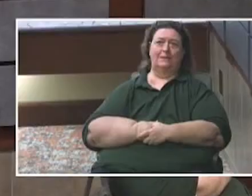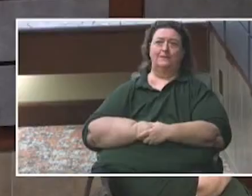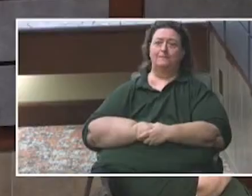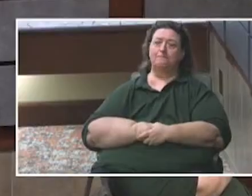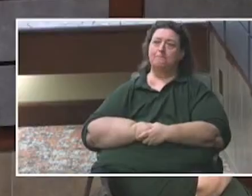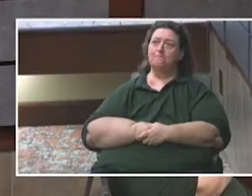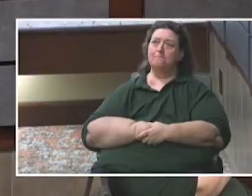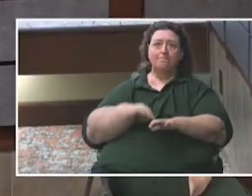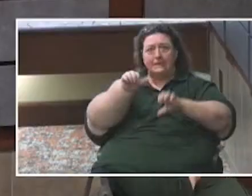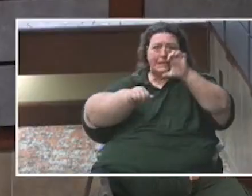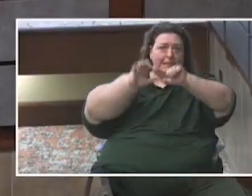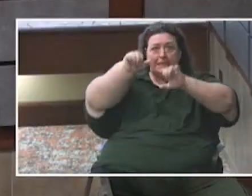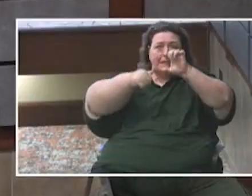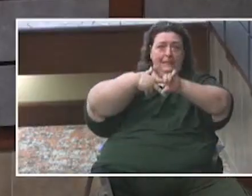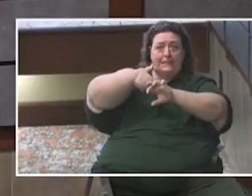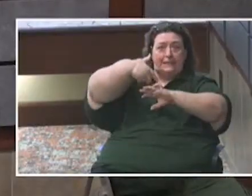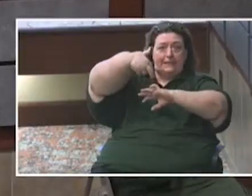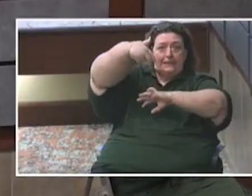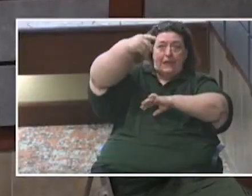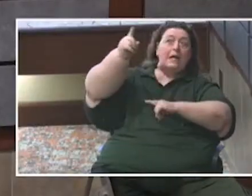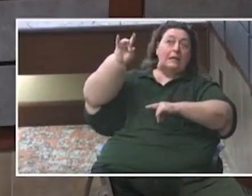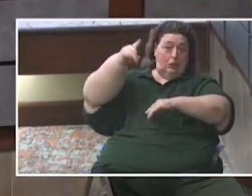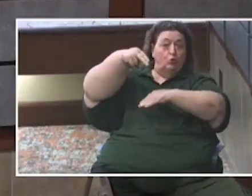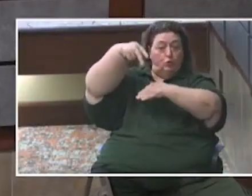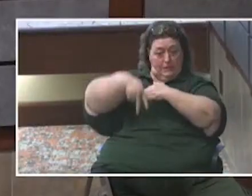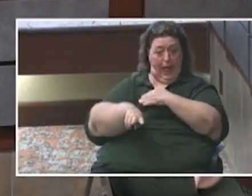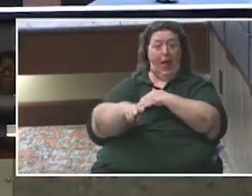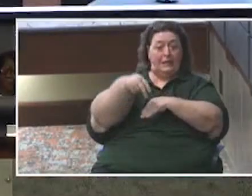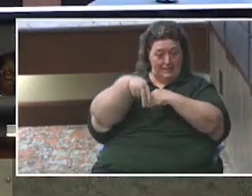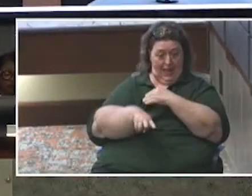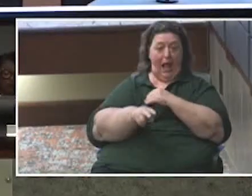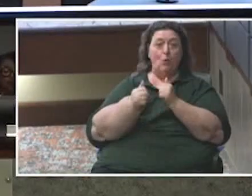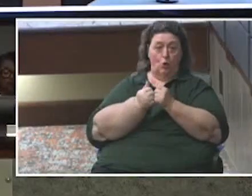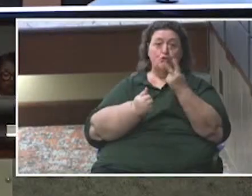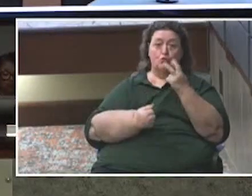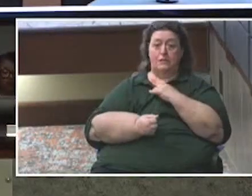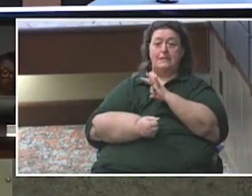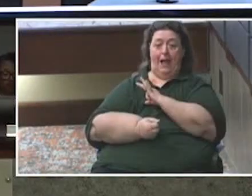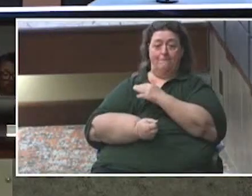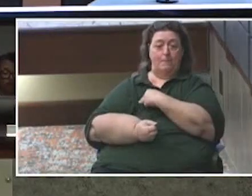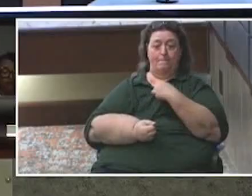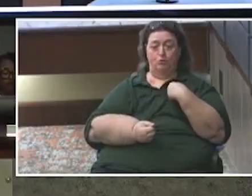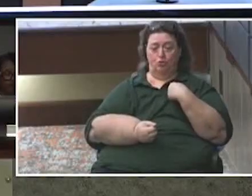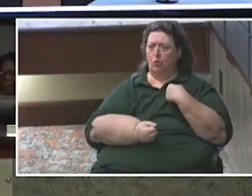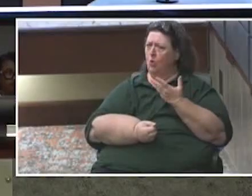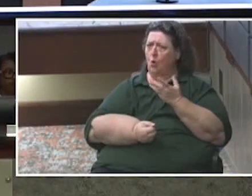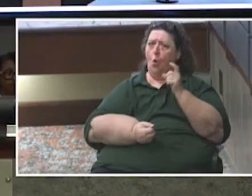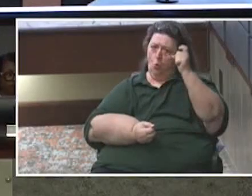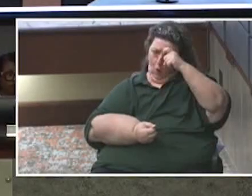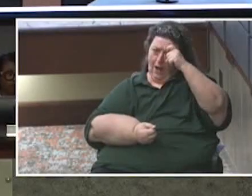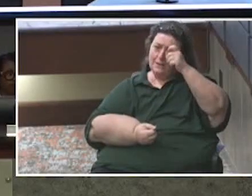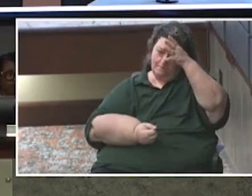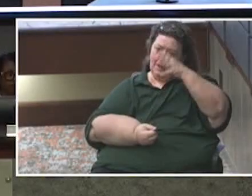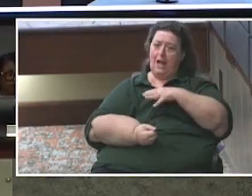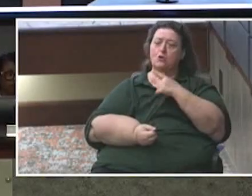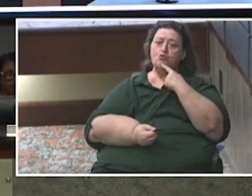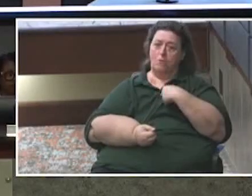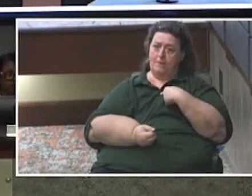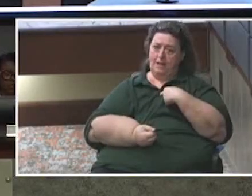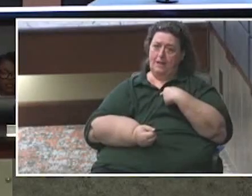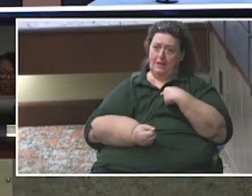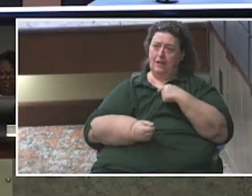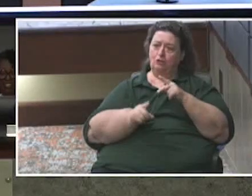We all know you've She didn't go been there, down the John. slide, but the two of the staff members did. A wise man once told me it starts in